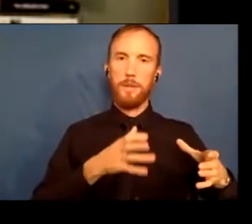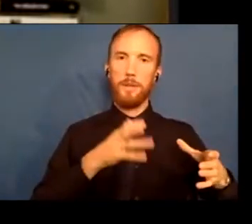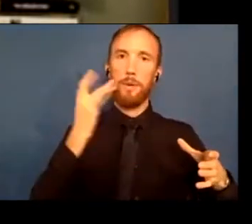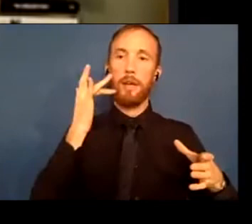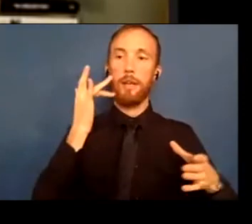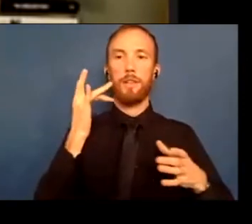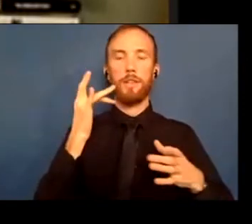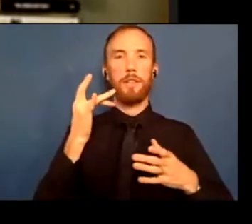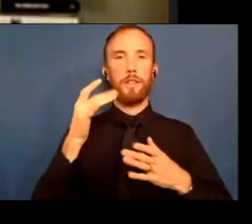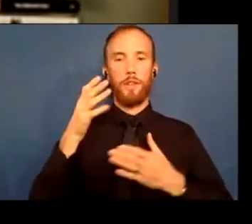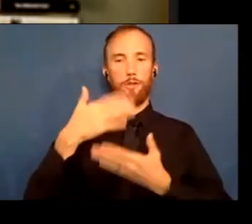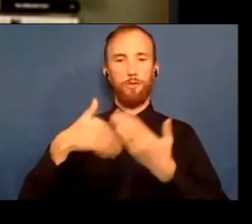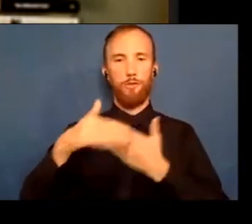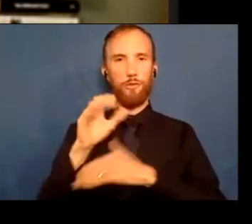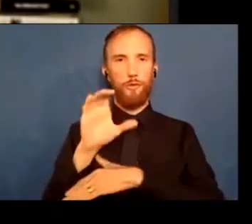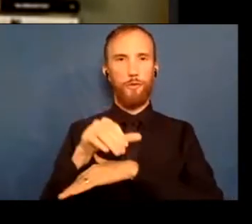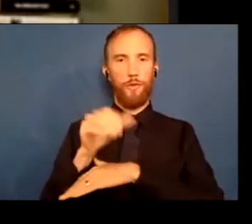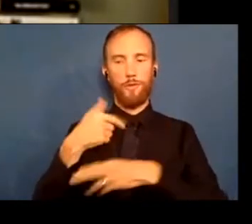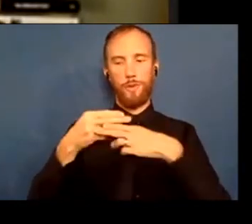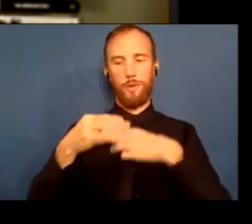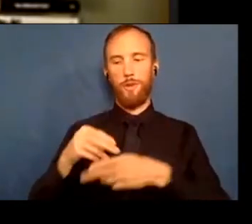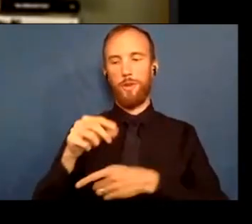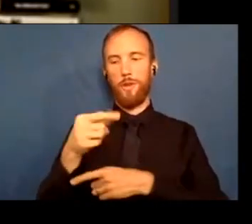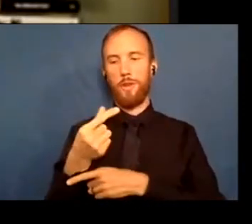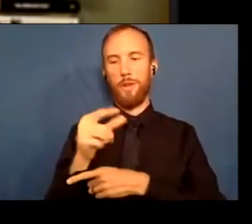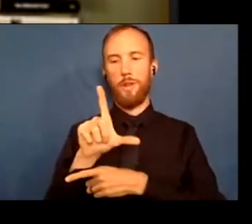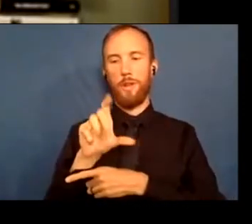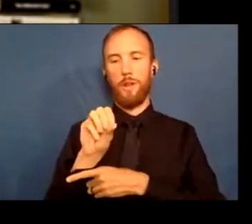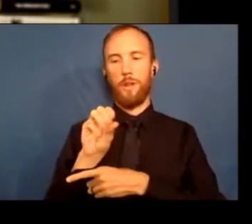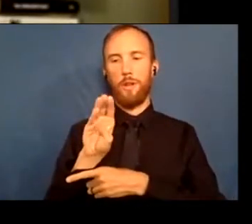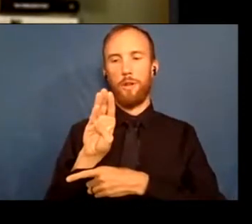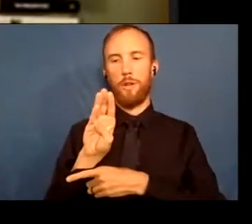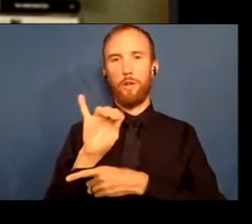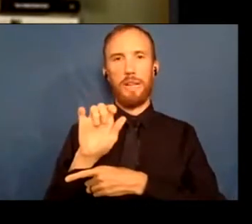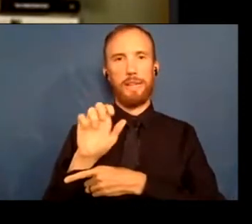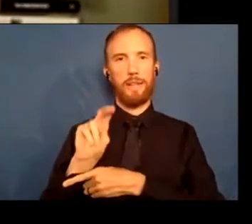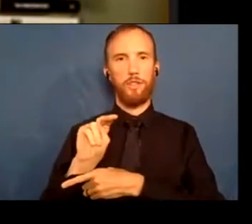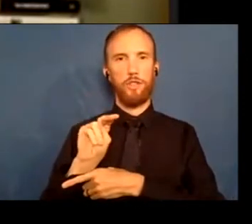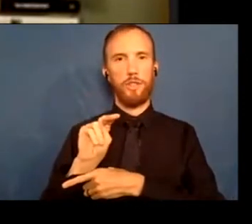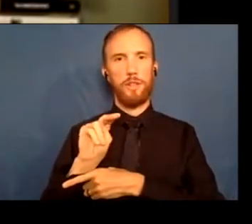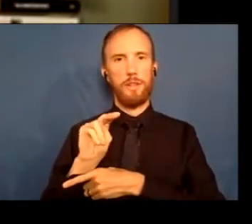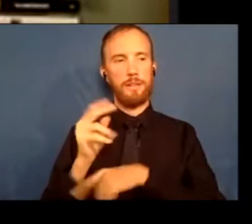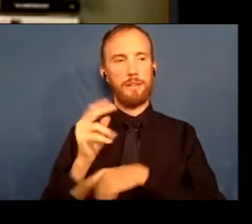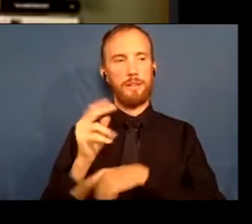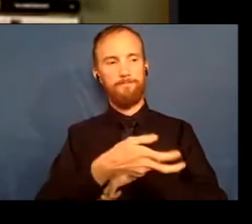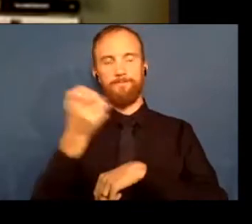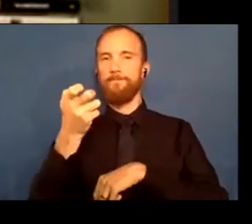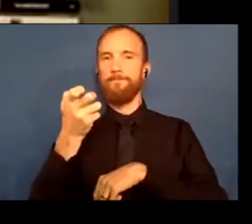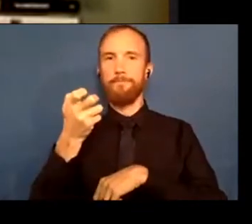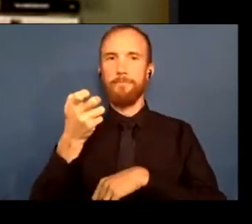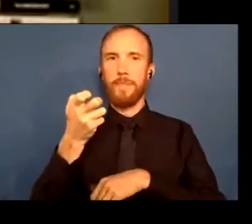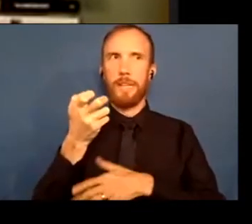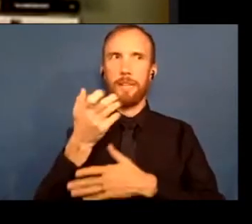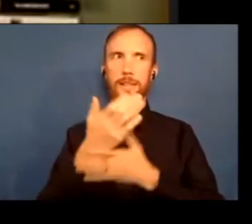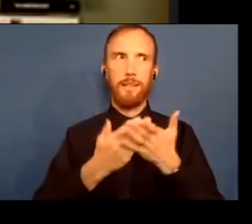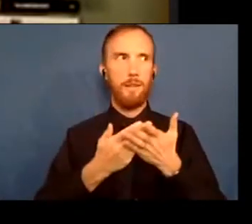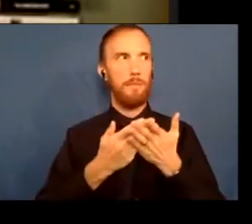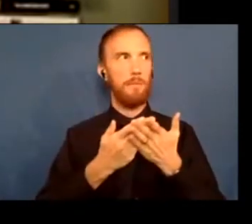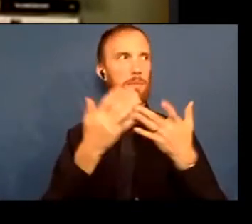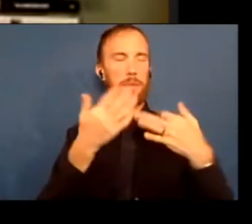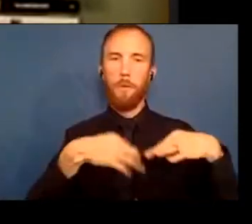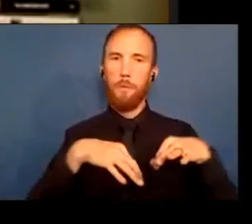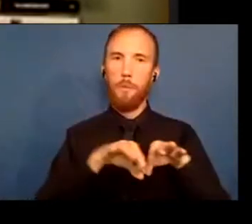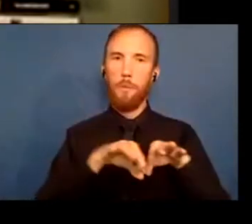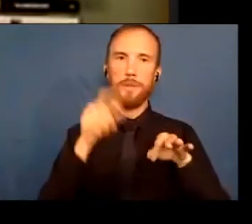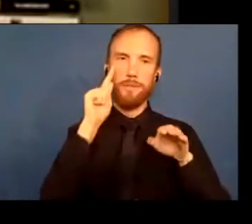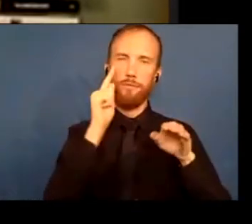as globalization had taken away from the left some of the keen strategies of the